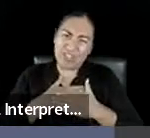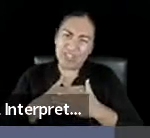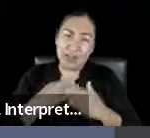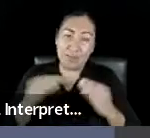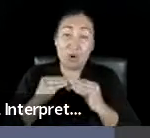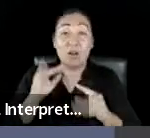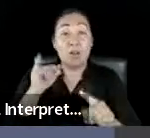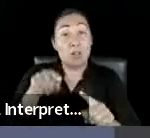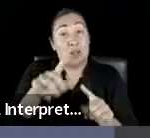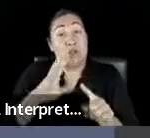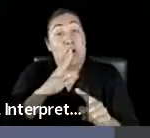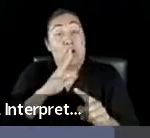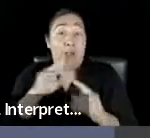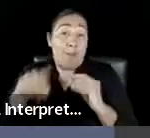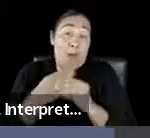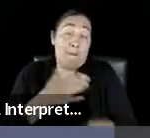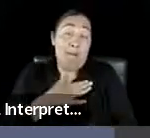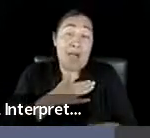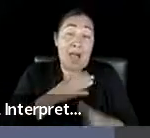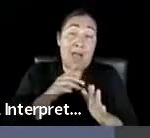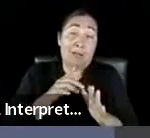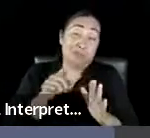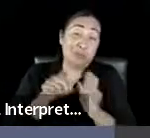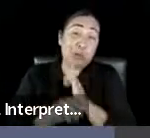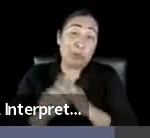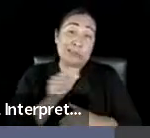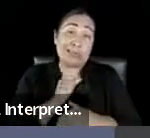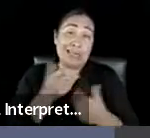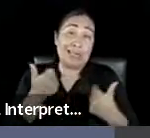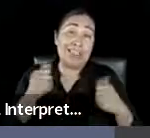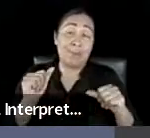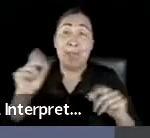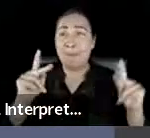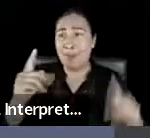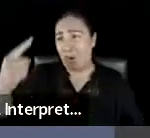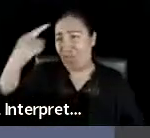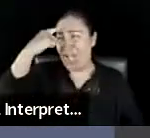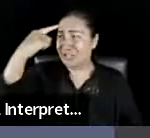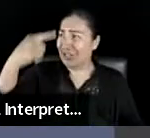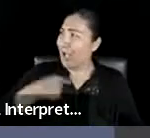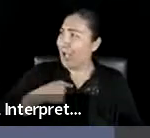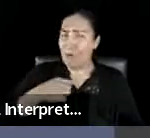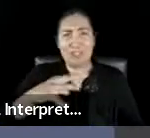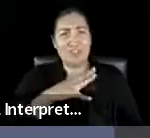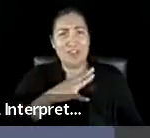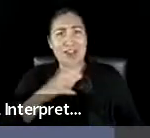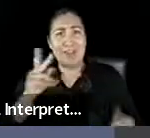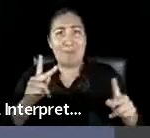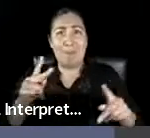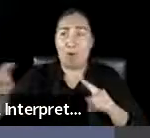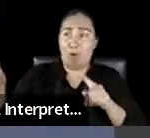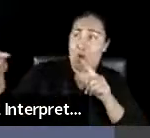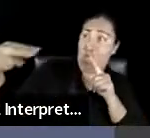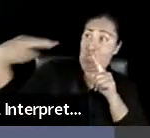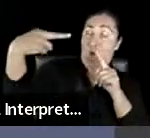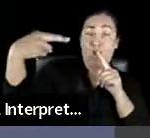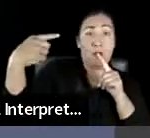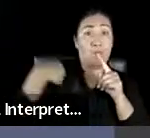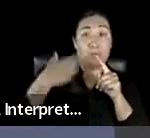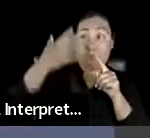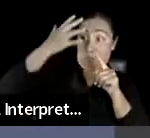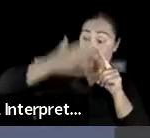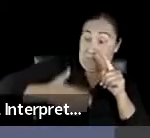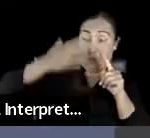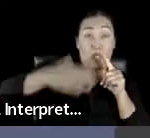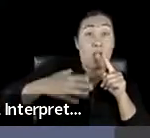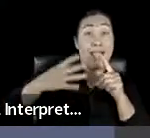talked about, my suicide attempt, because I realized that people thought that I was just okay, that everything was fine, because on the outward, I looked fine. But